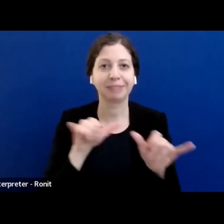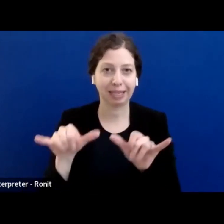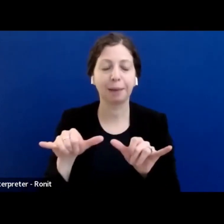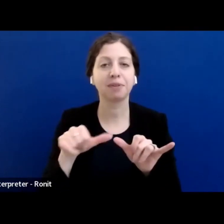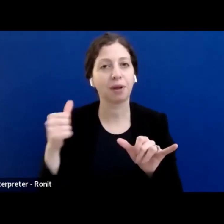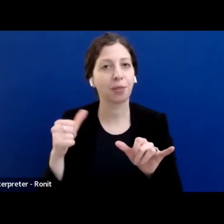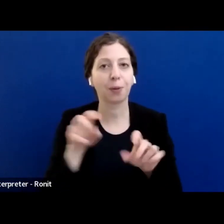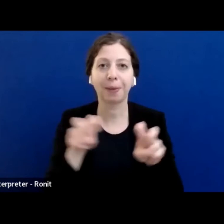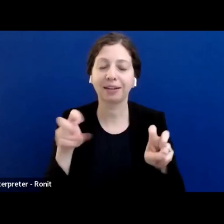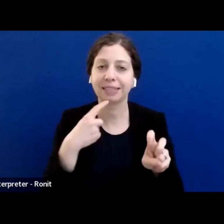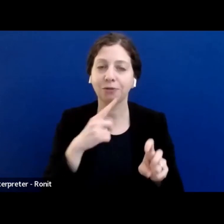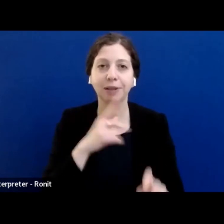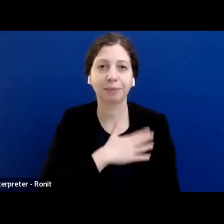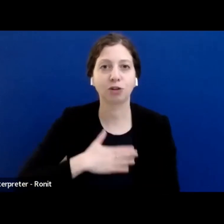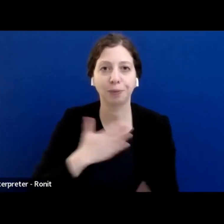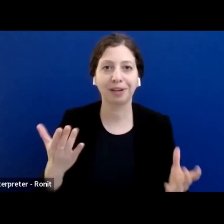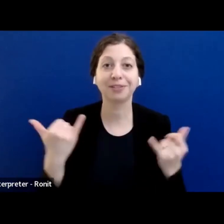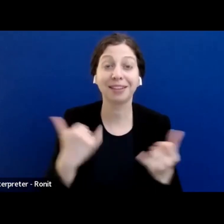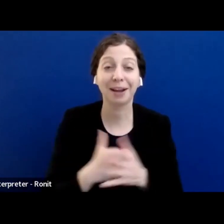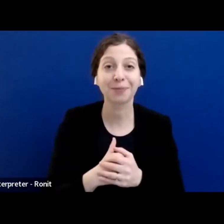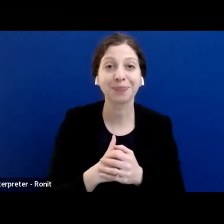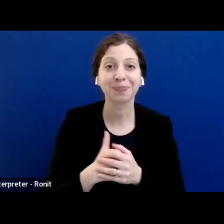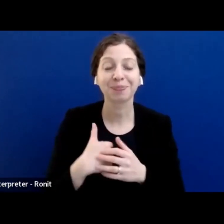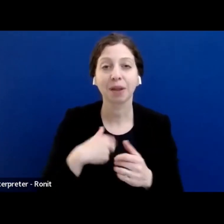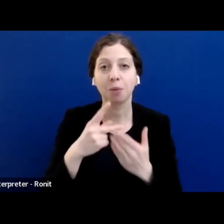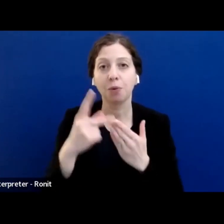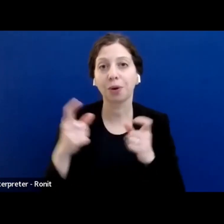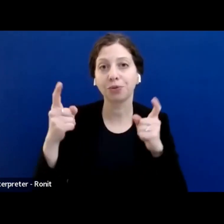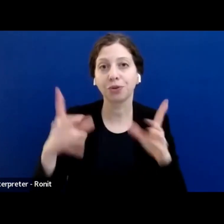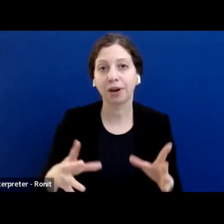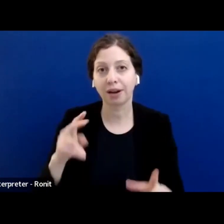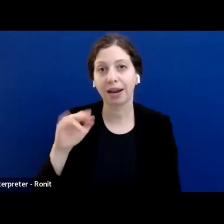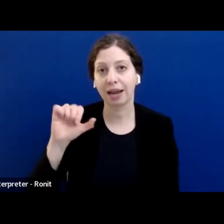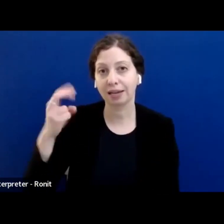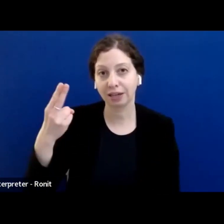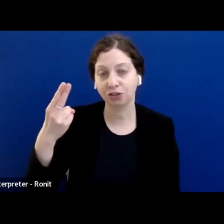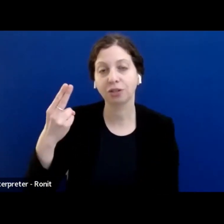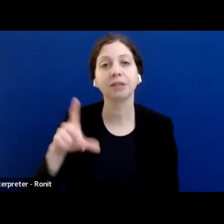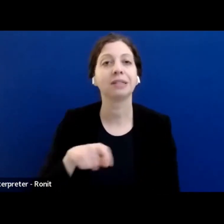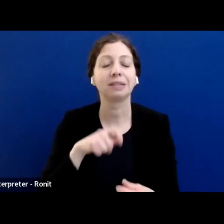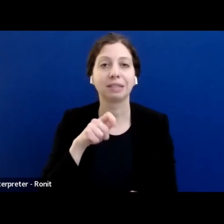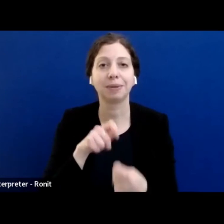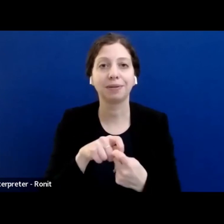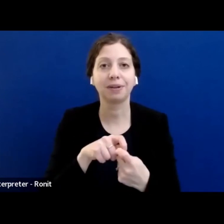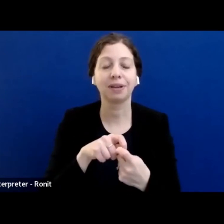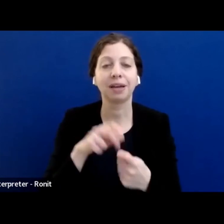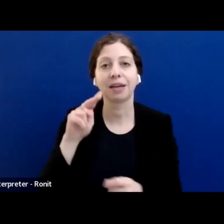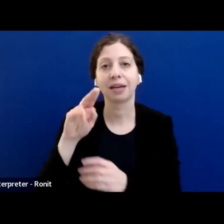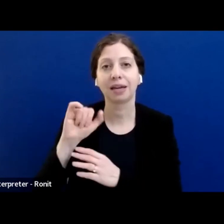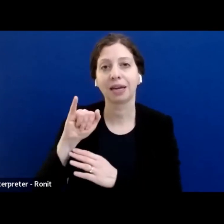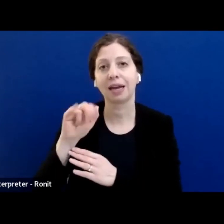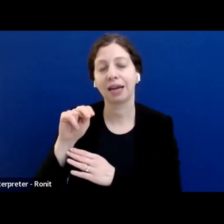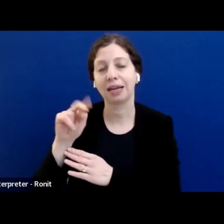real pleasure to be here today. So I'm a program director at the NIH, specifically at the